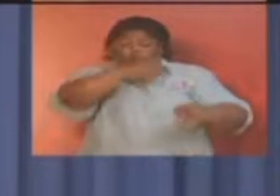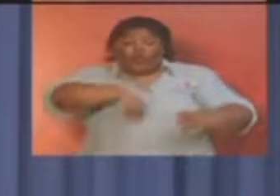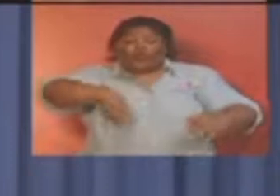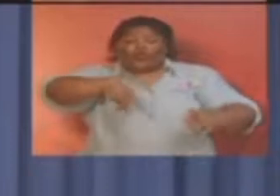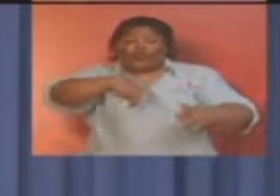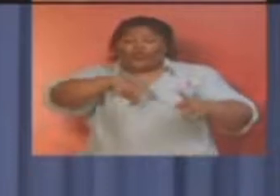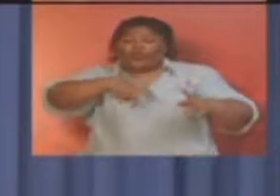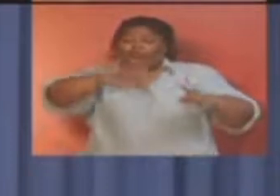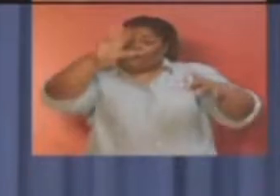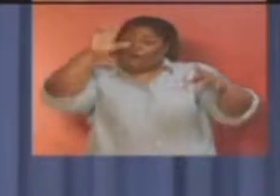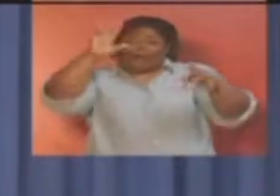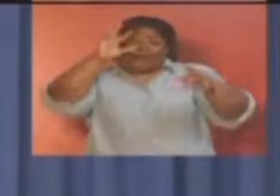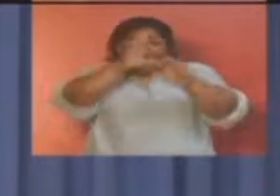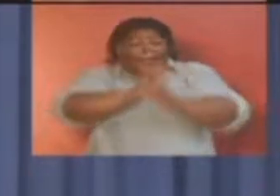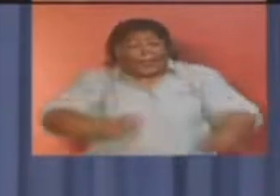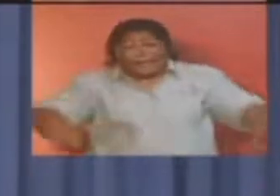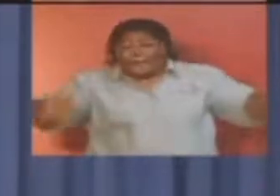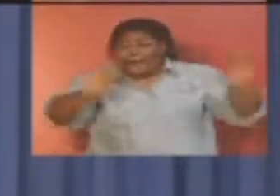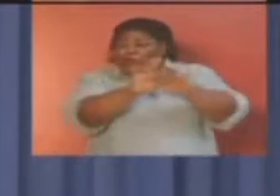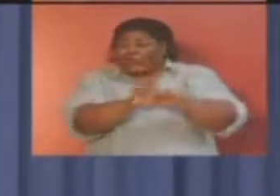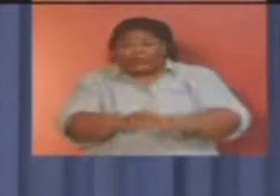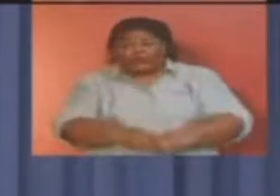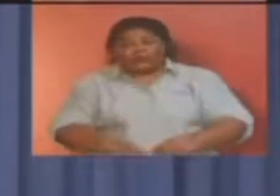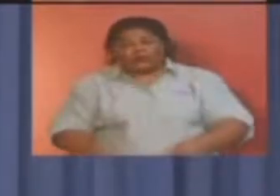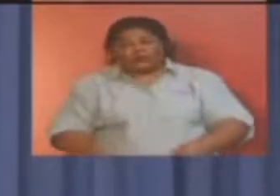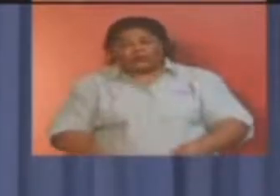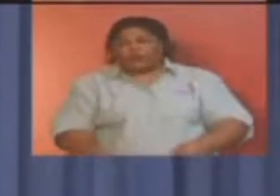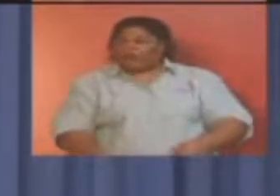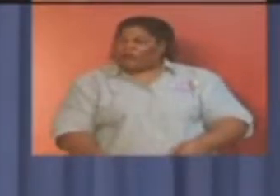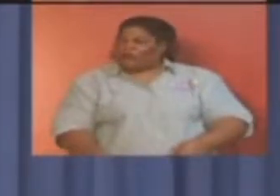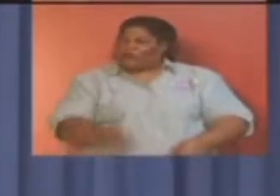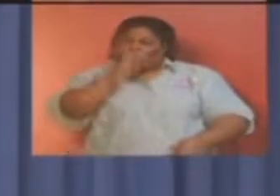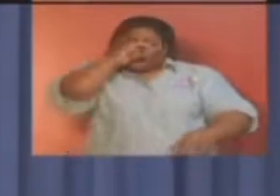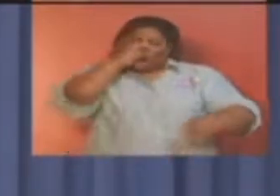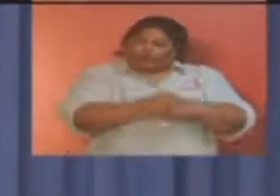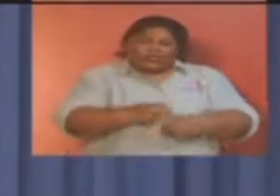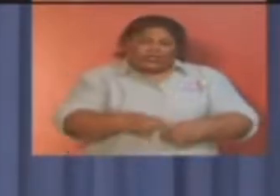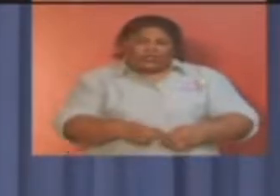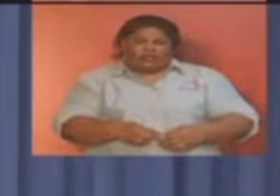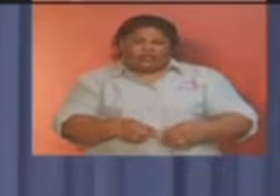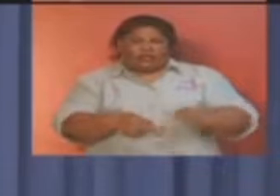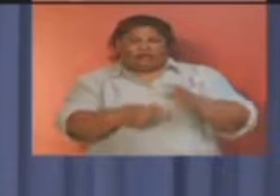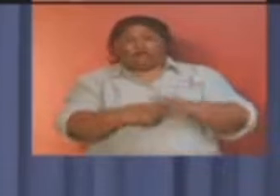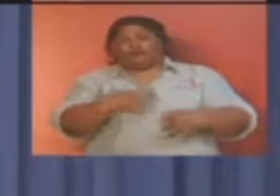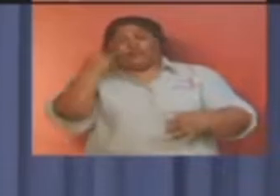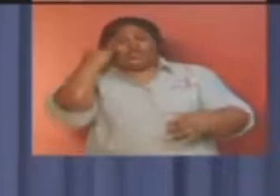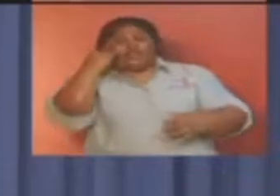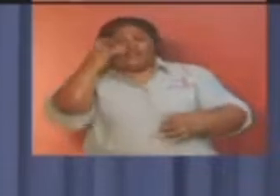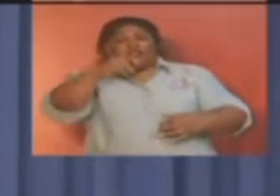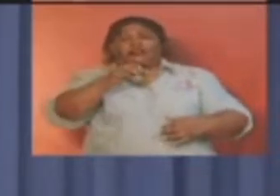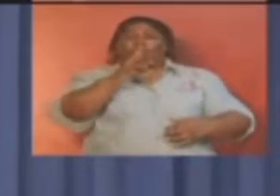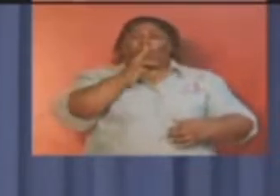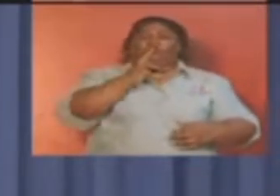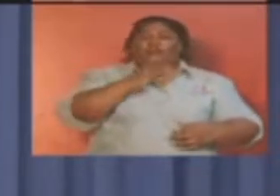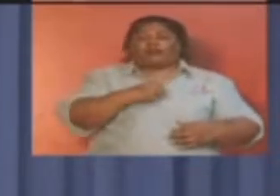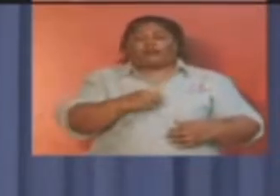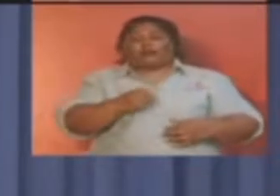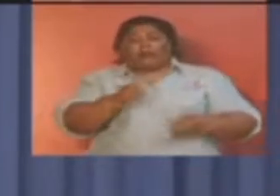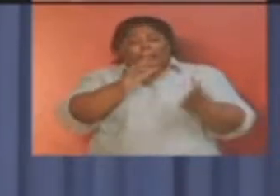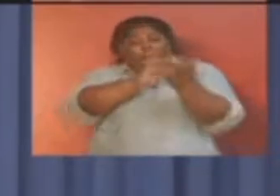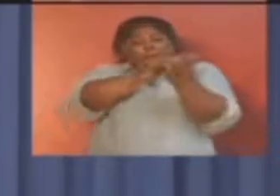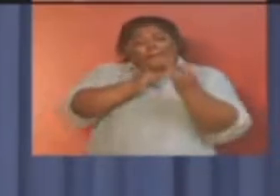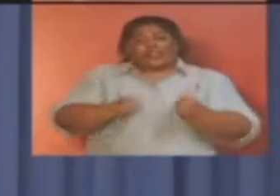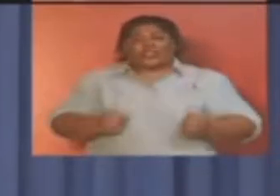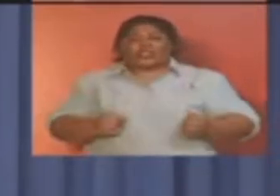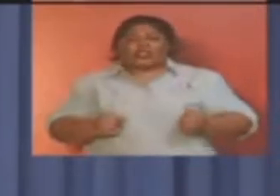requirements to get food and water and electricity and pharmaceuticals and so on.